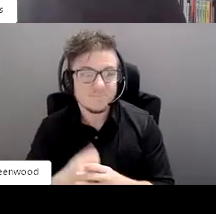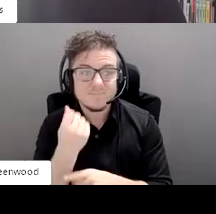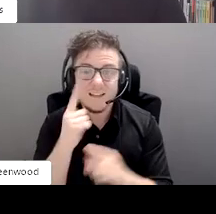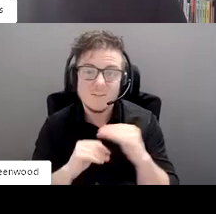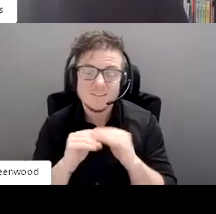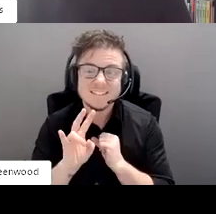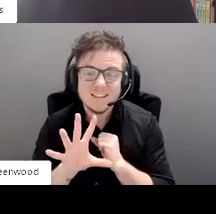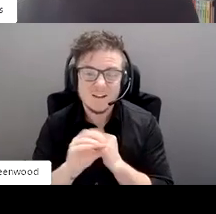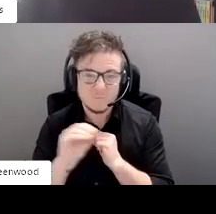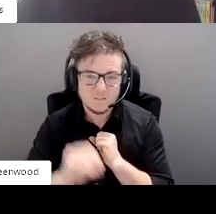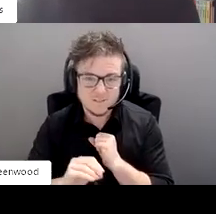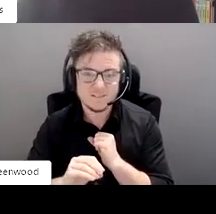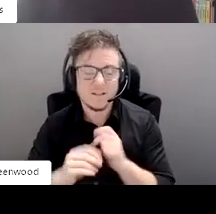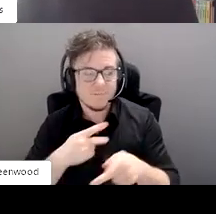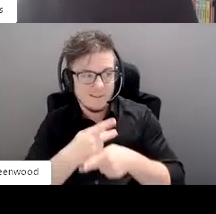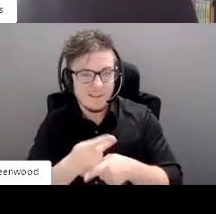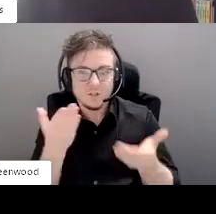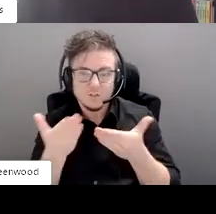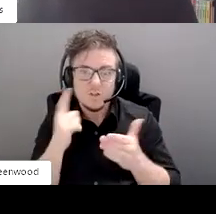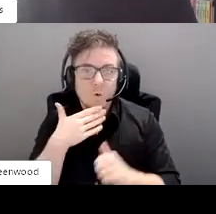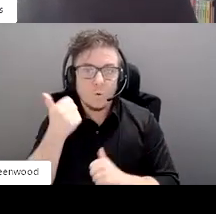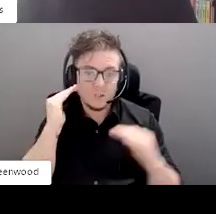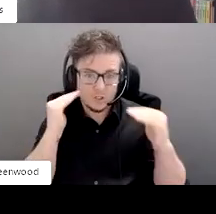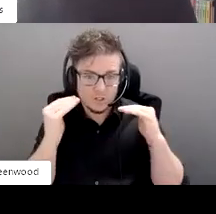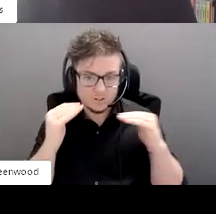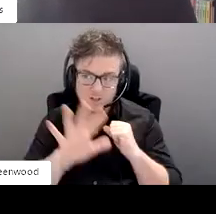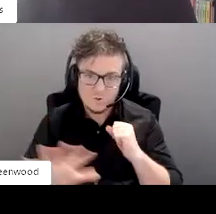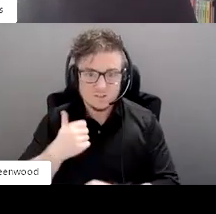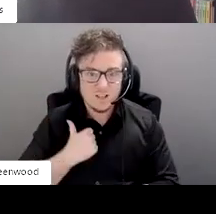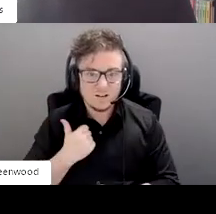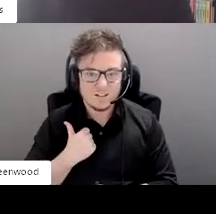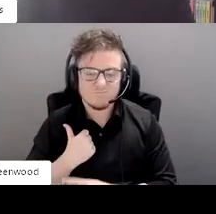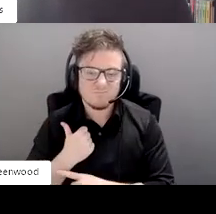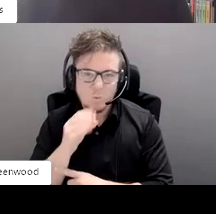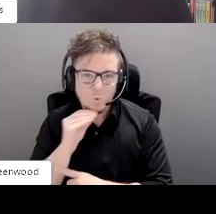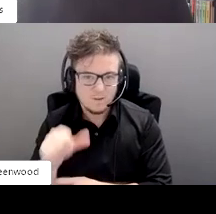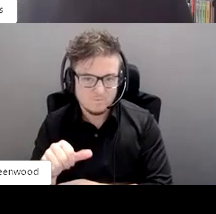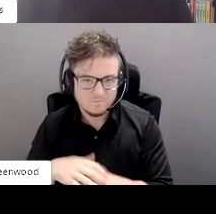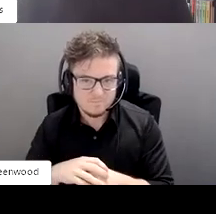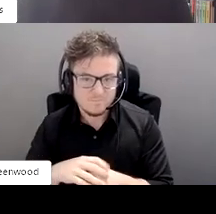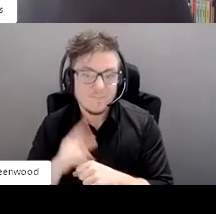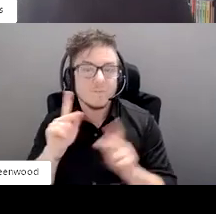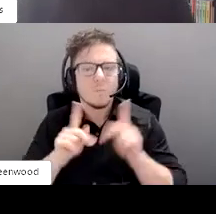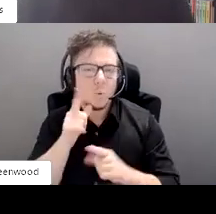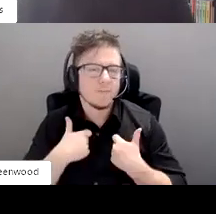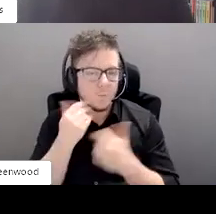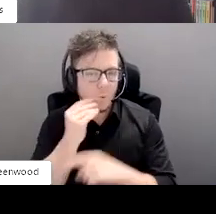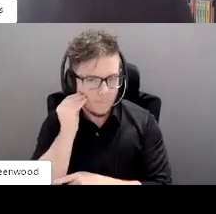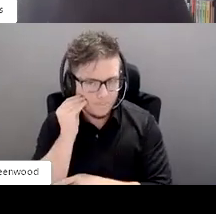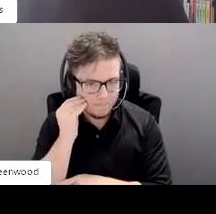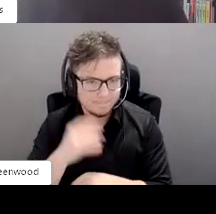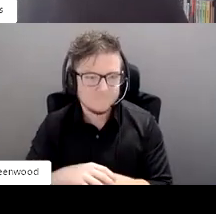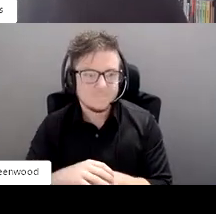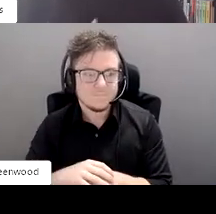of care services for older adults in Canada are unpaid carers. And that's for folks who are living at home. And